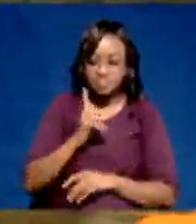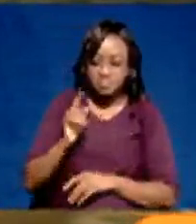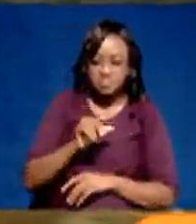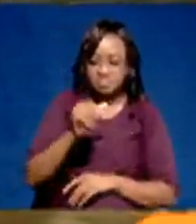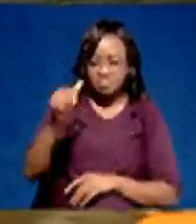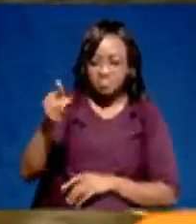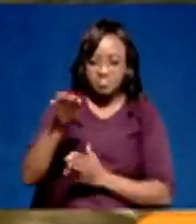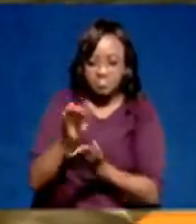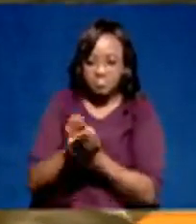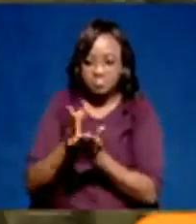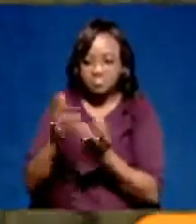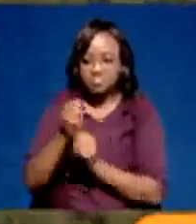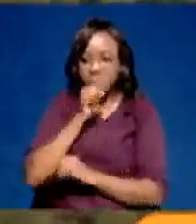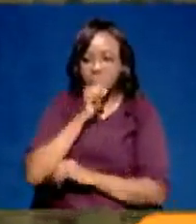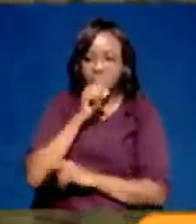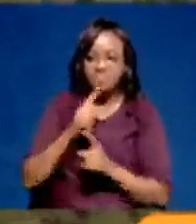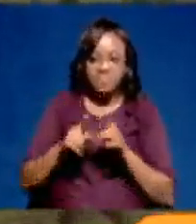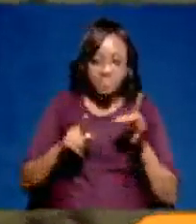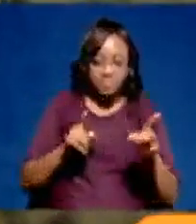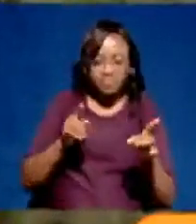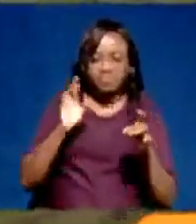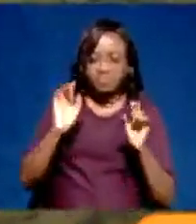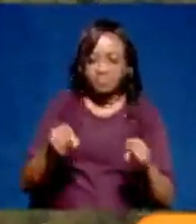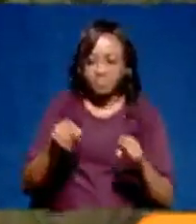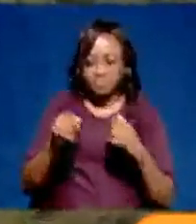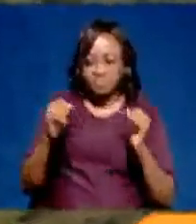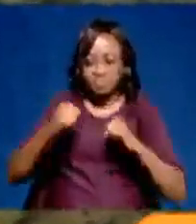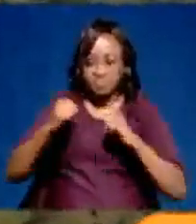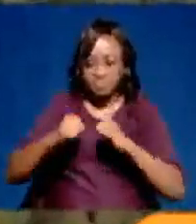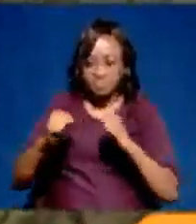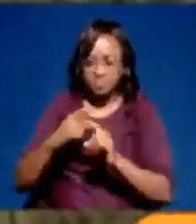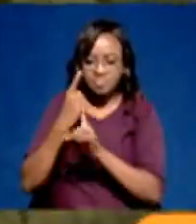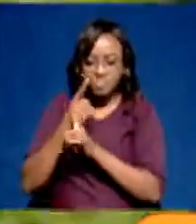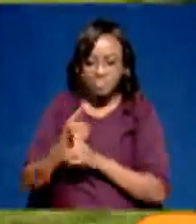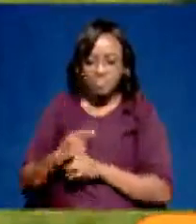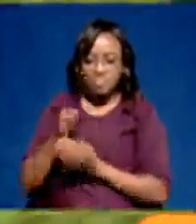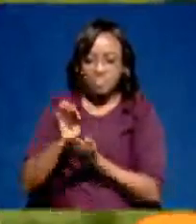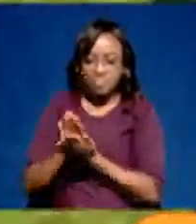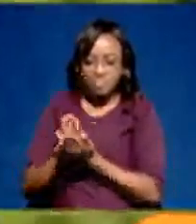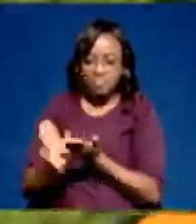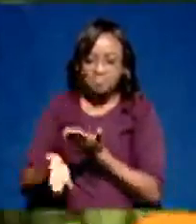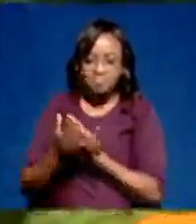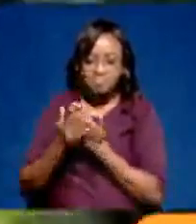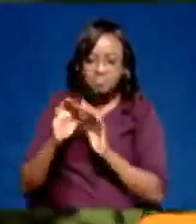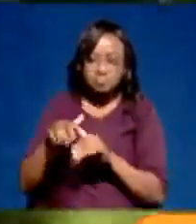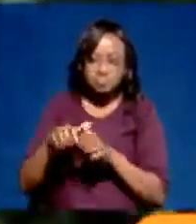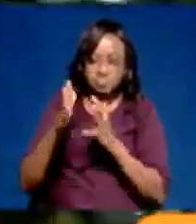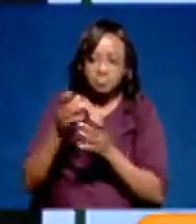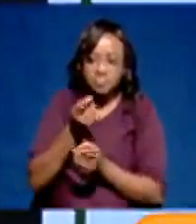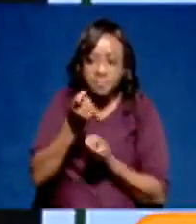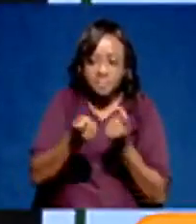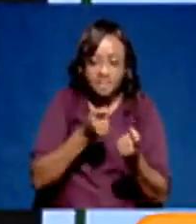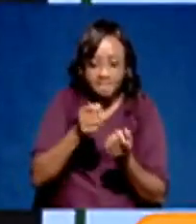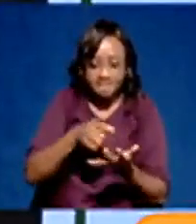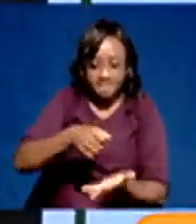to store at least 50 bags, the venture has struck an arrangement with partner storage facilities to accommodate farmers with fewer bags.